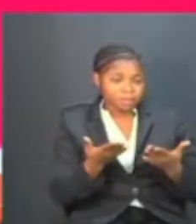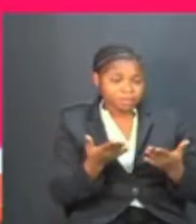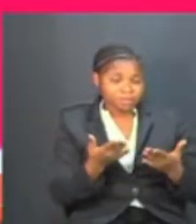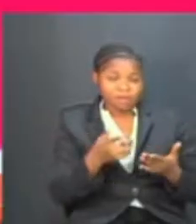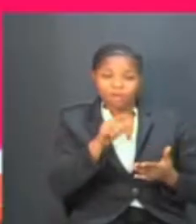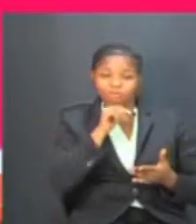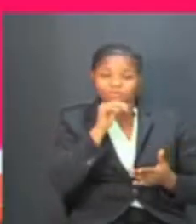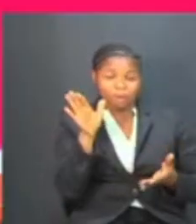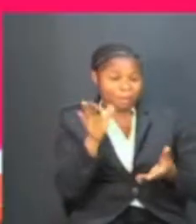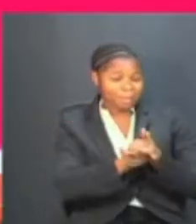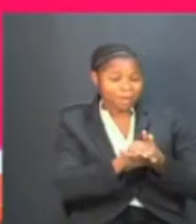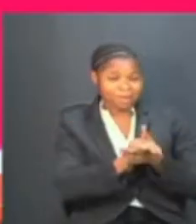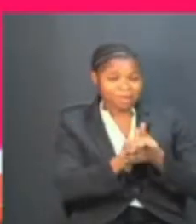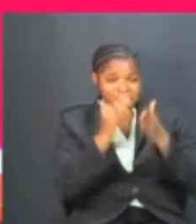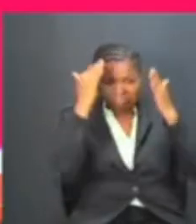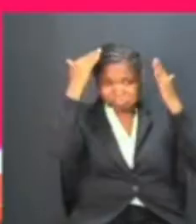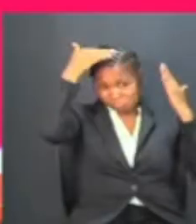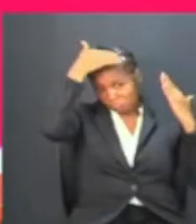available.